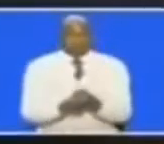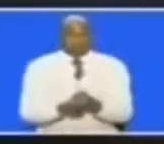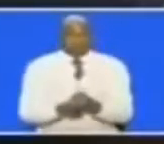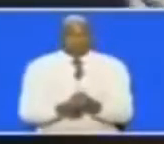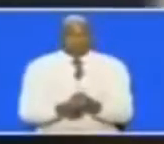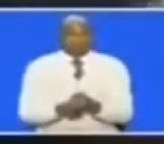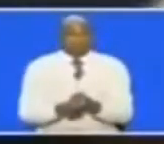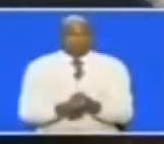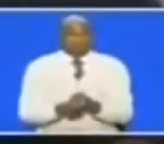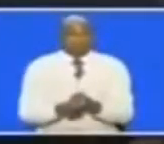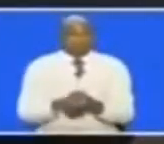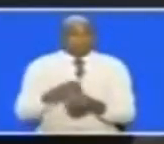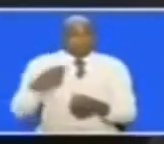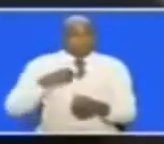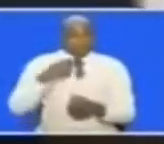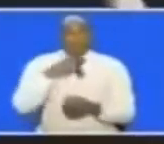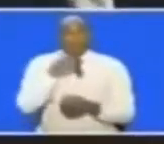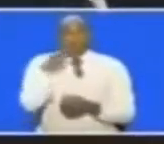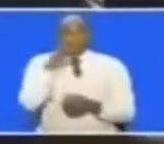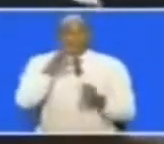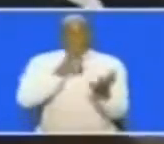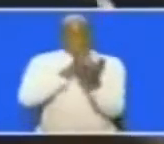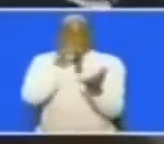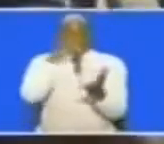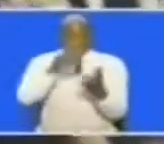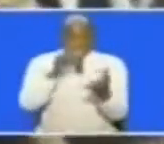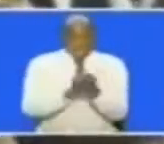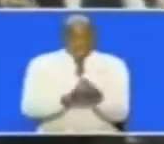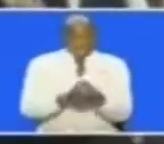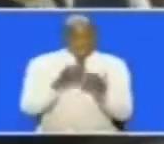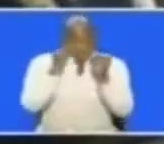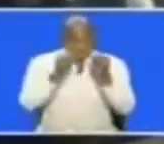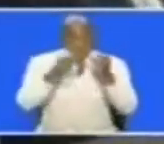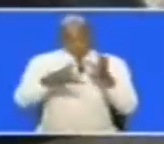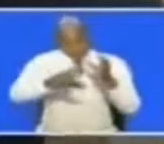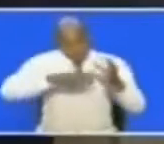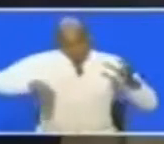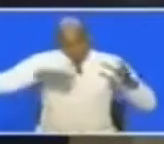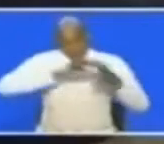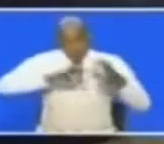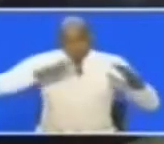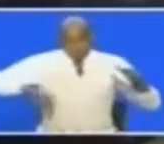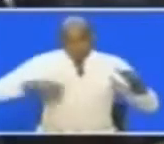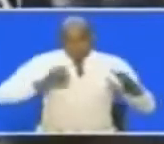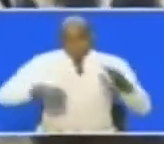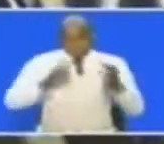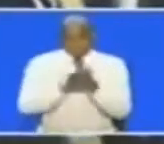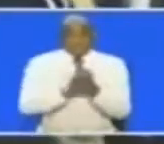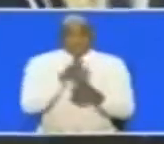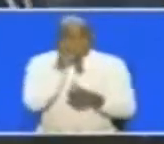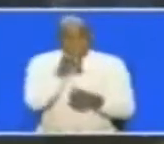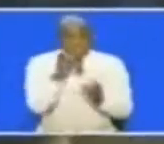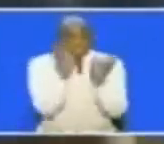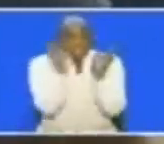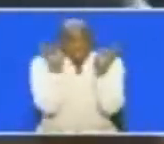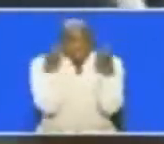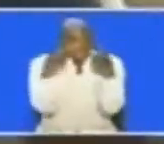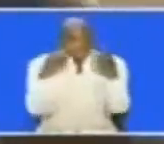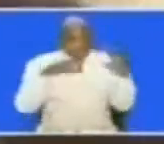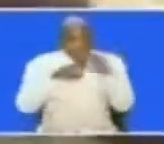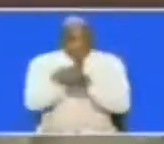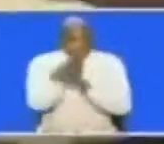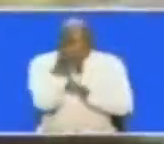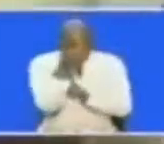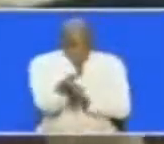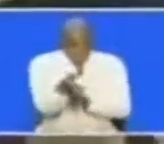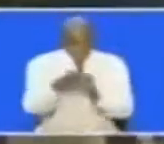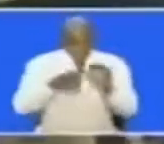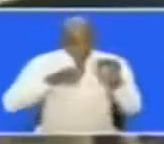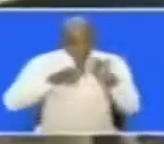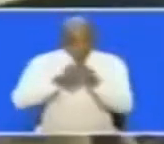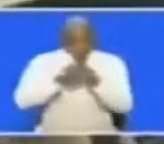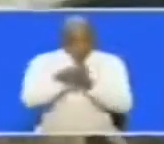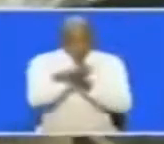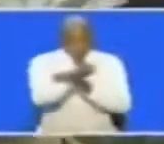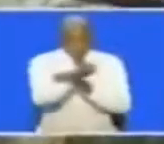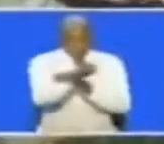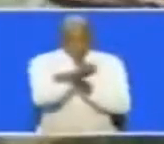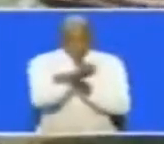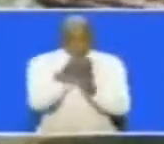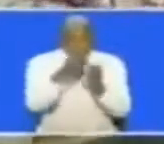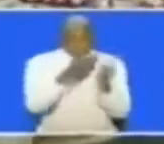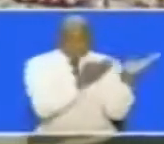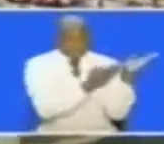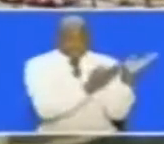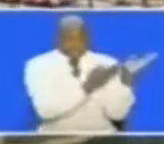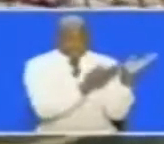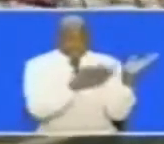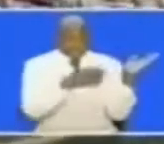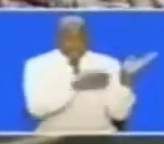I'm dumping the bait out of the trap so we can put new in. And this is where the crabs come in. They come in through this funnel here, and